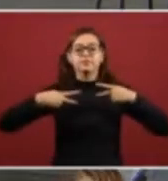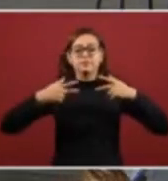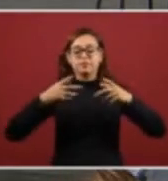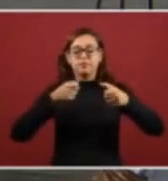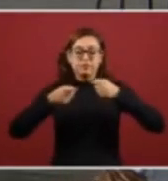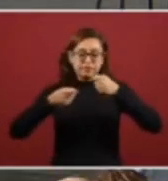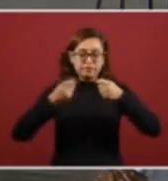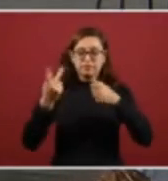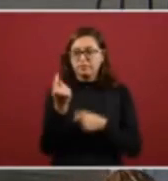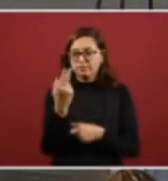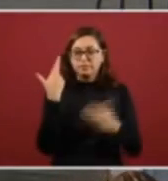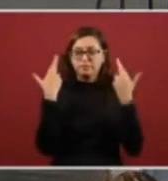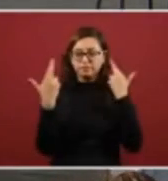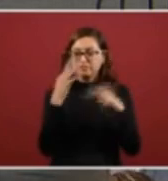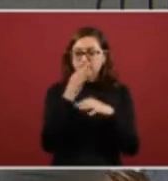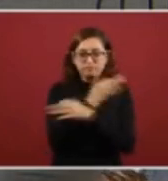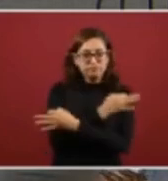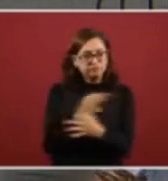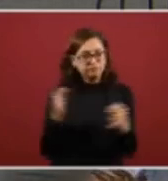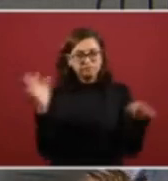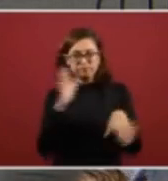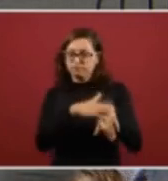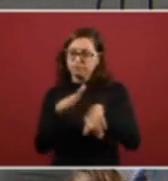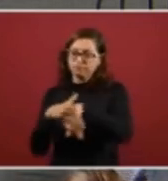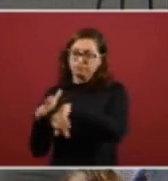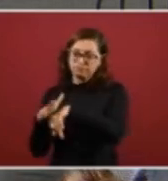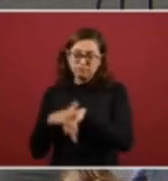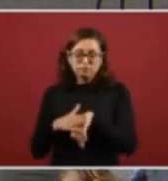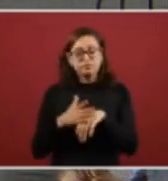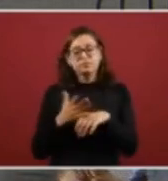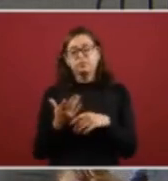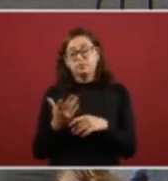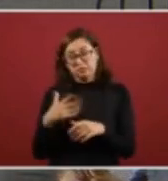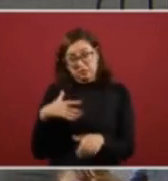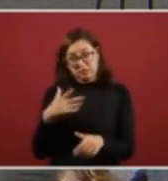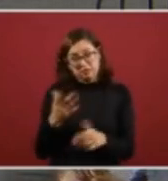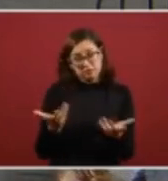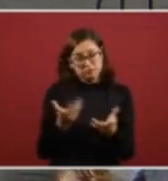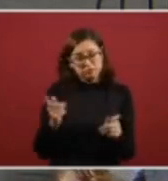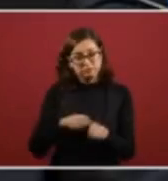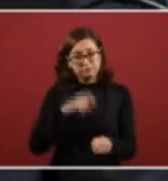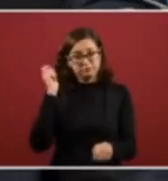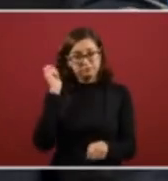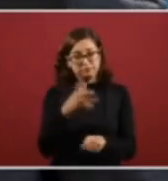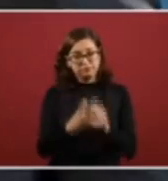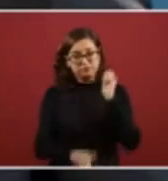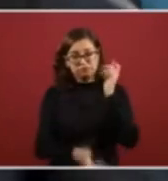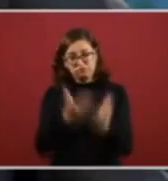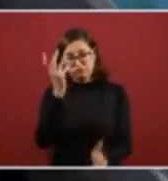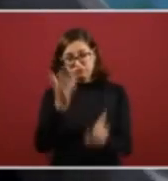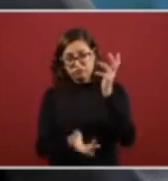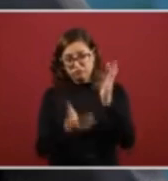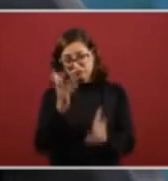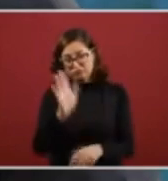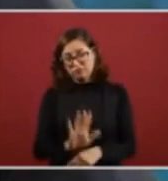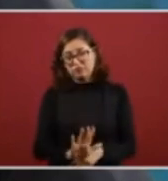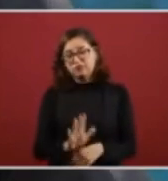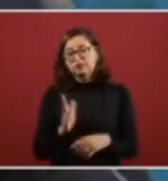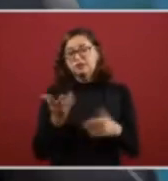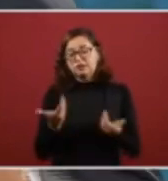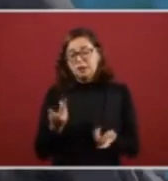to the media, and we let them know we were doing this process so that all could be informed.